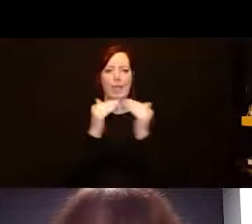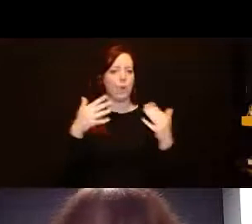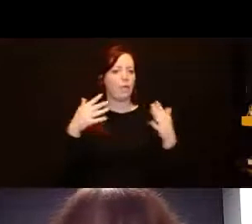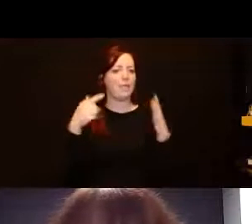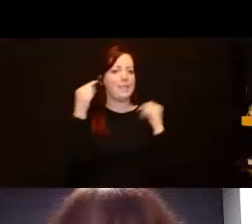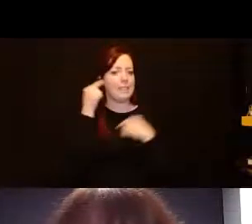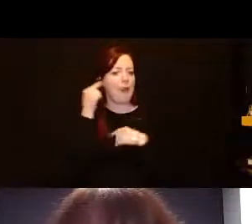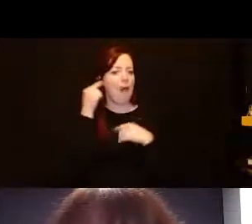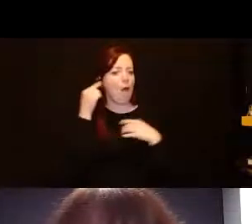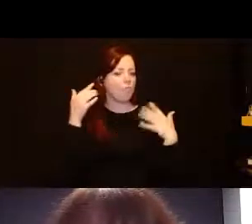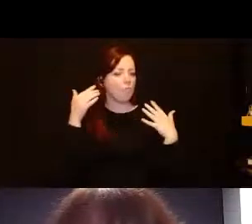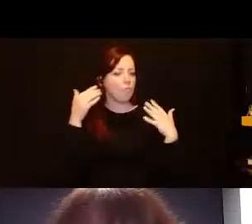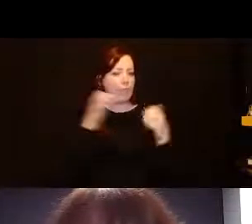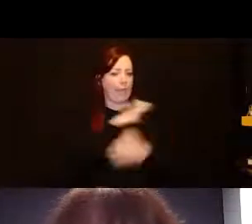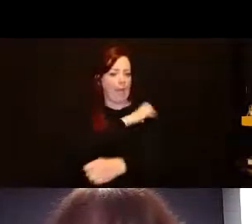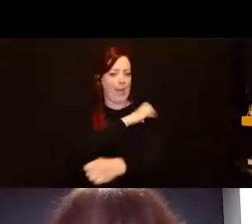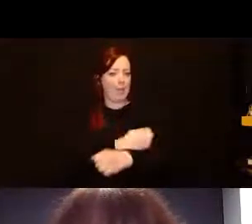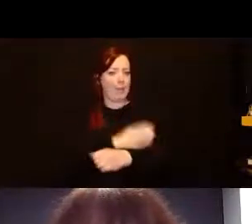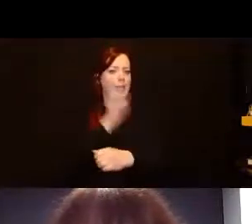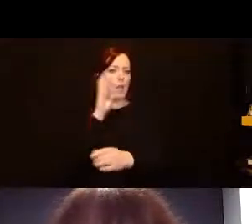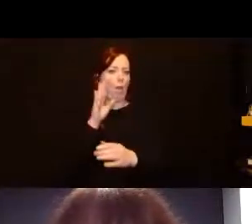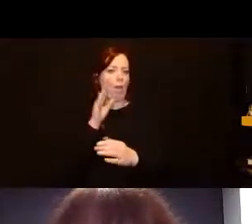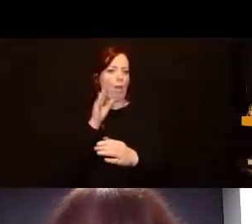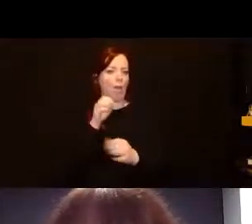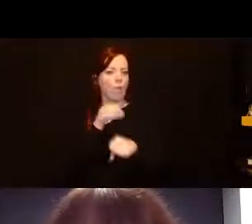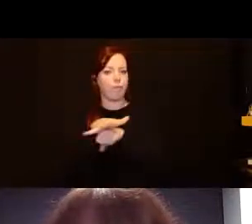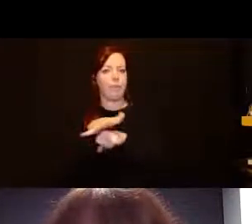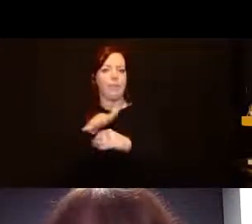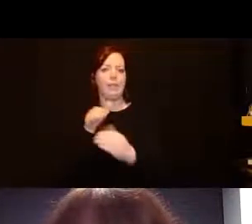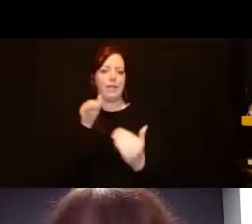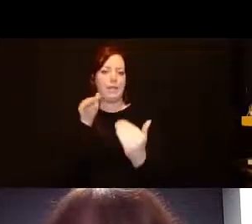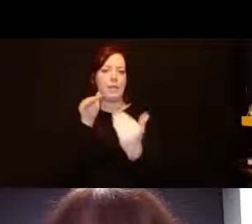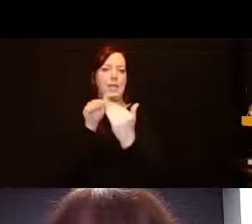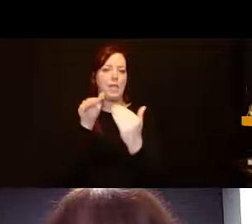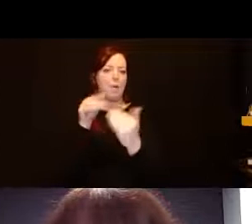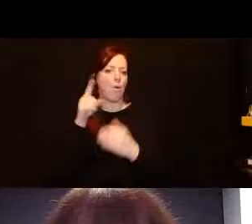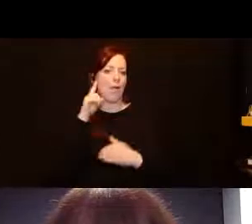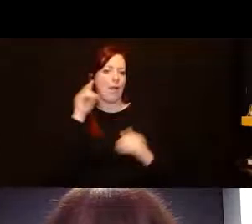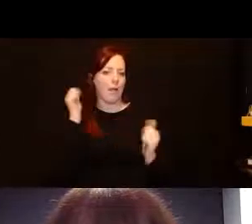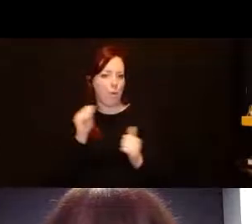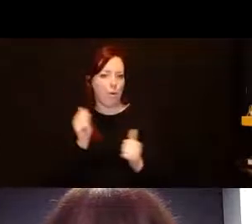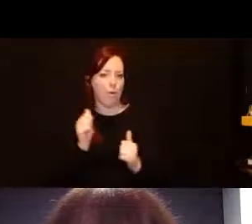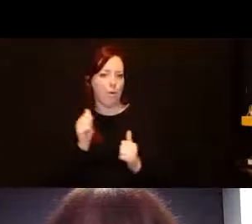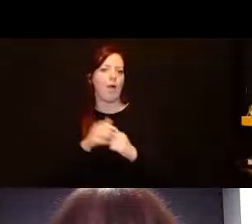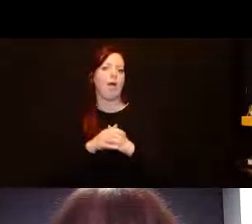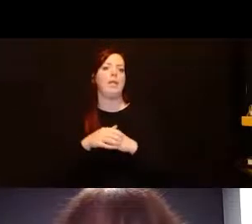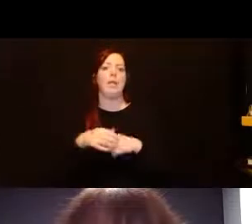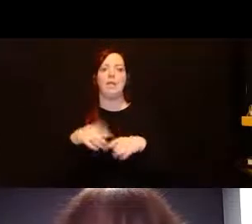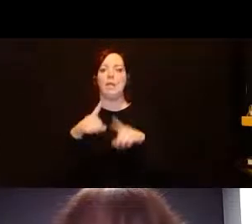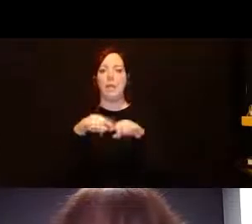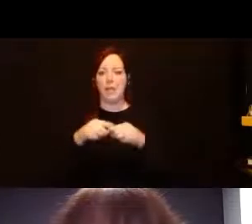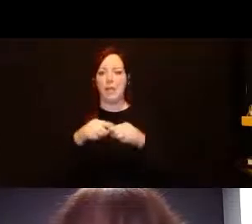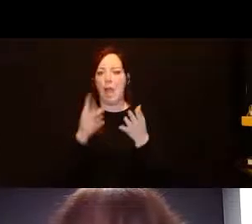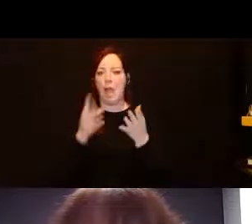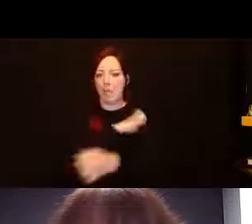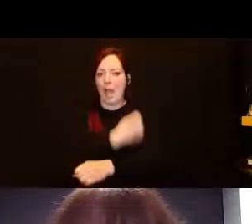amounts of sound-induced hearing loss, regardless of the distribution of the energy across time. So if you